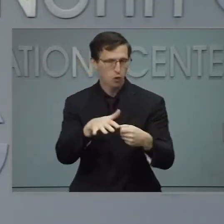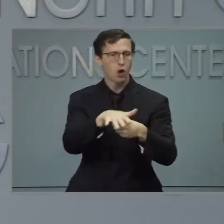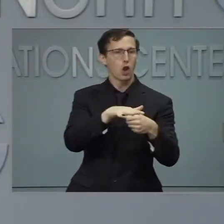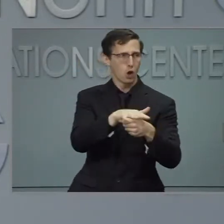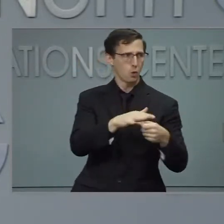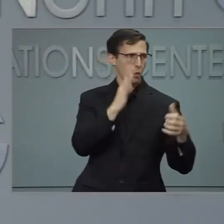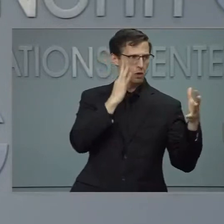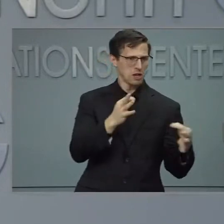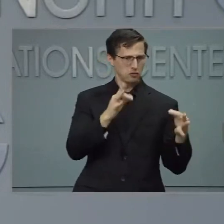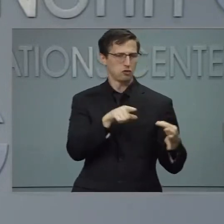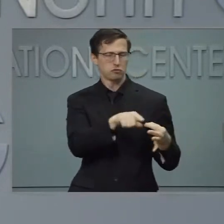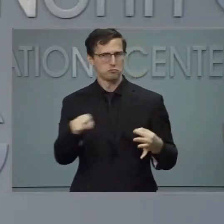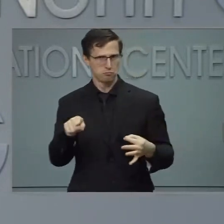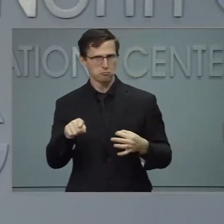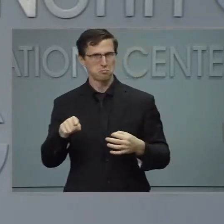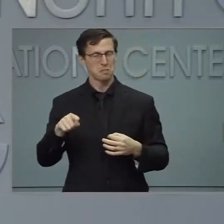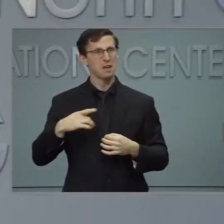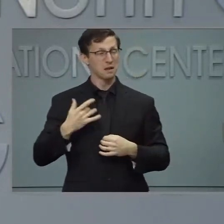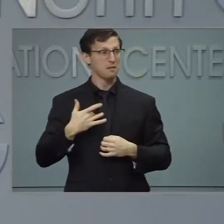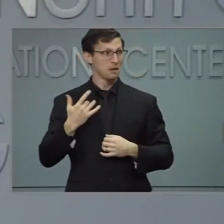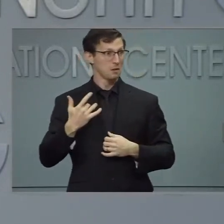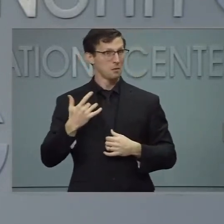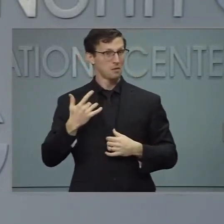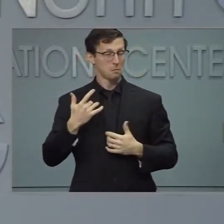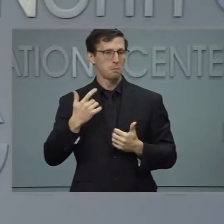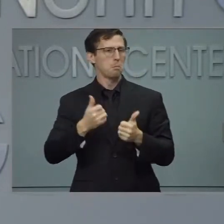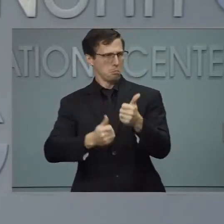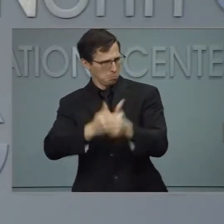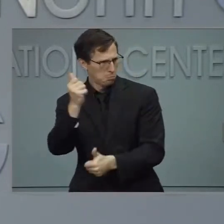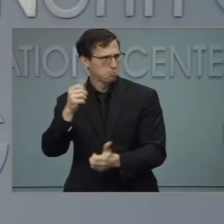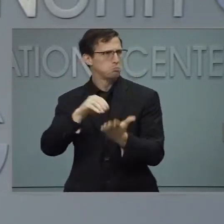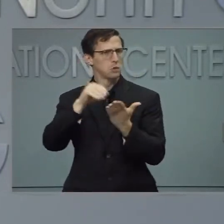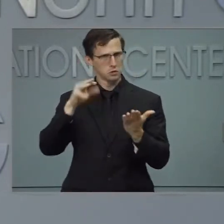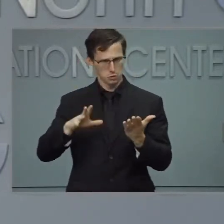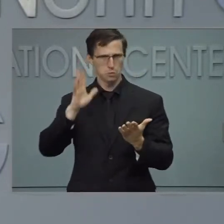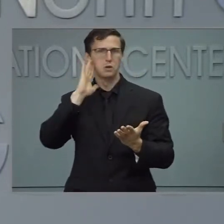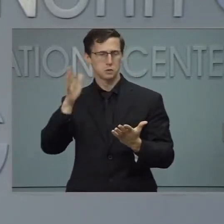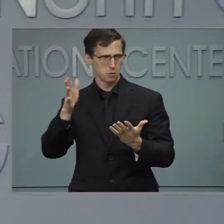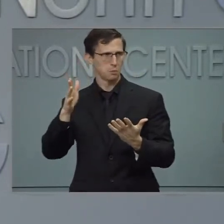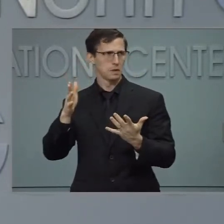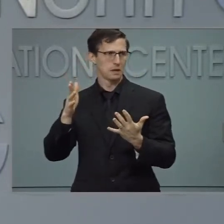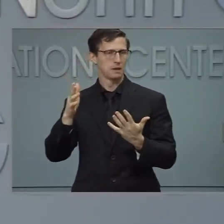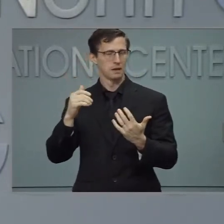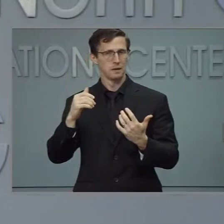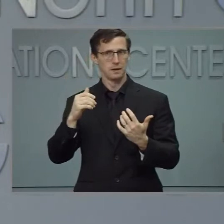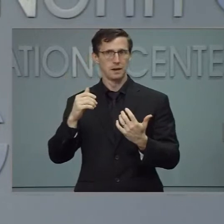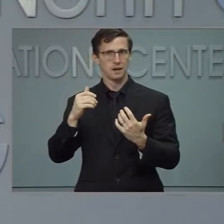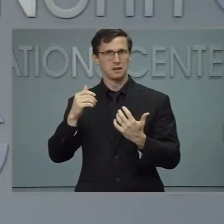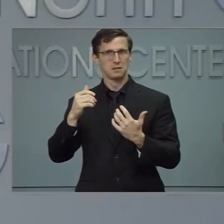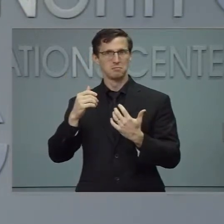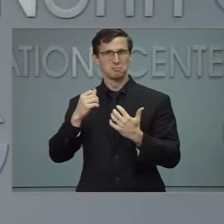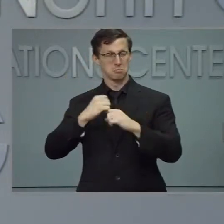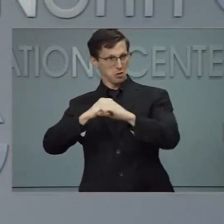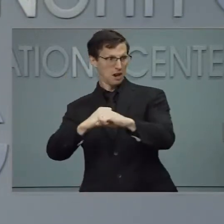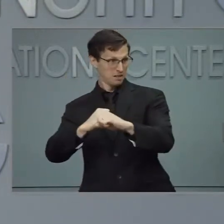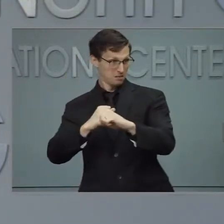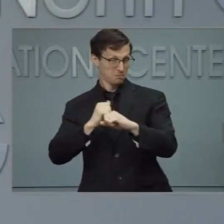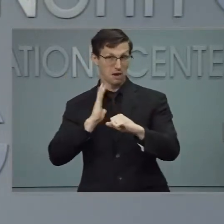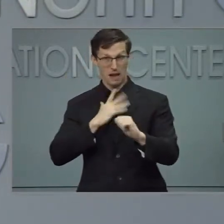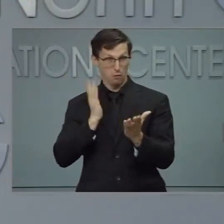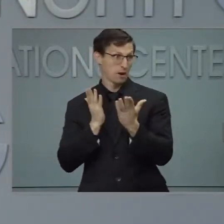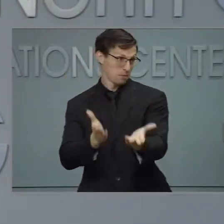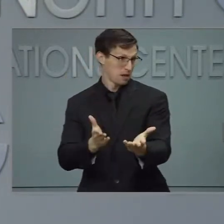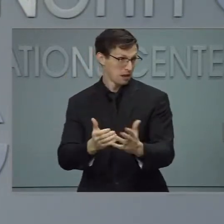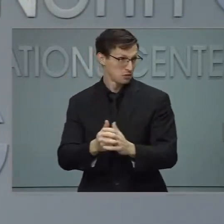and I think at the end of the day, the majority of the students will be covered by what we're doing here. Would you have anything to add to